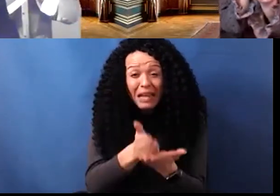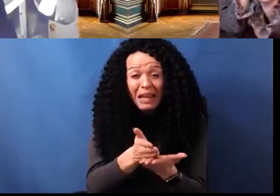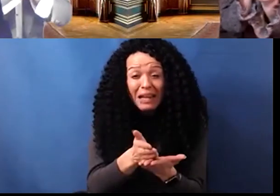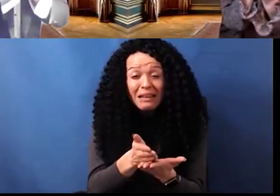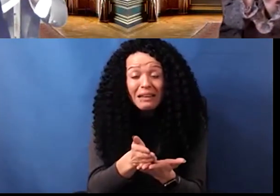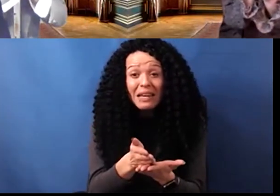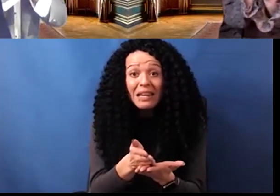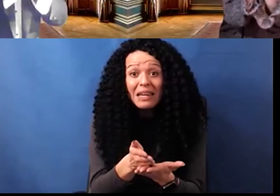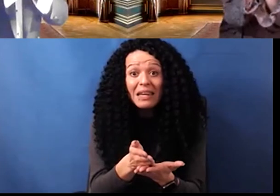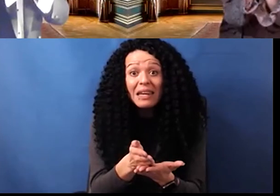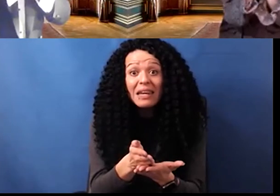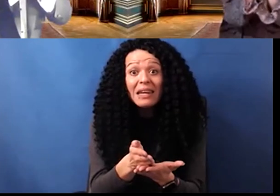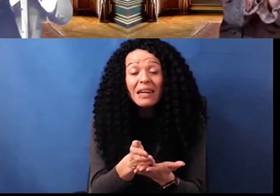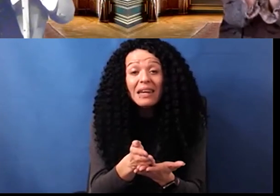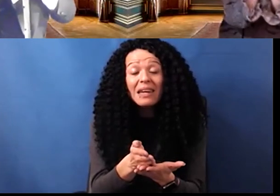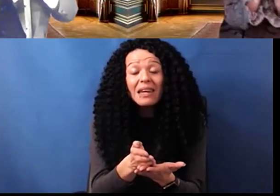distinctly.